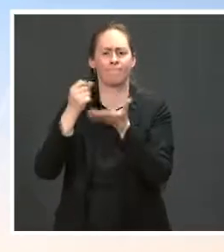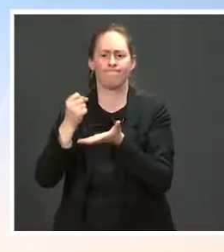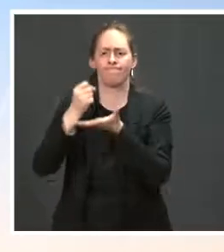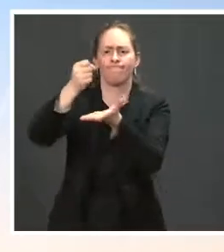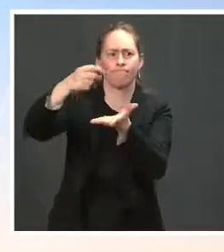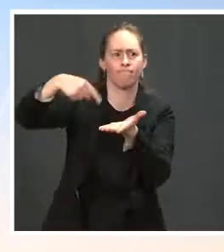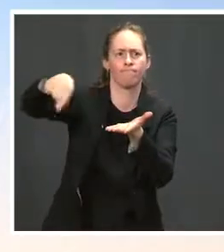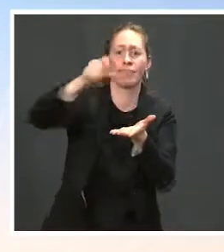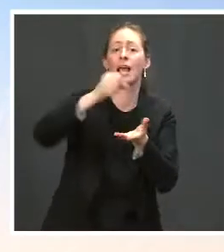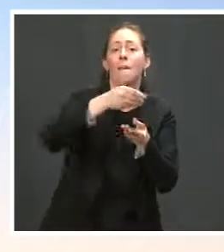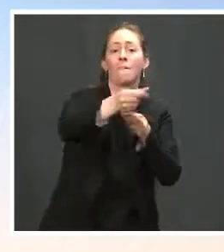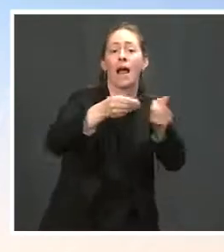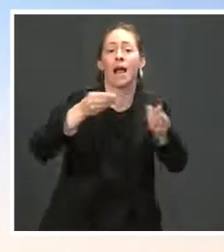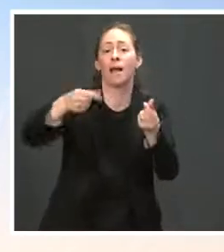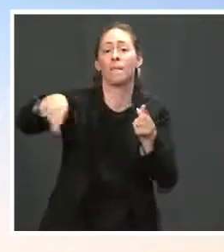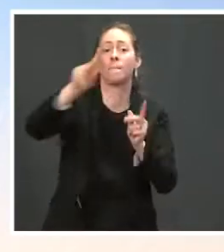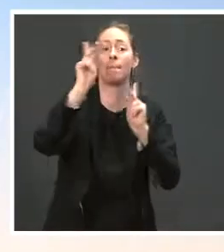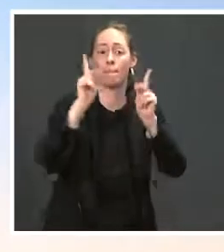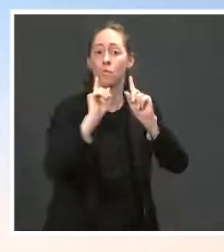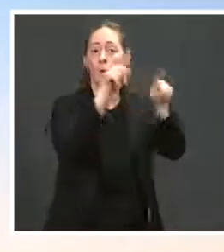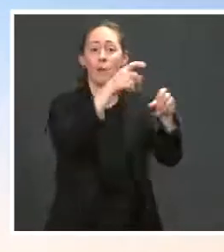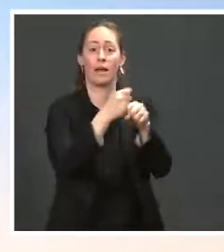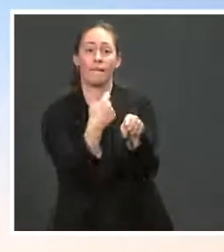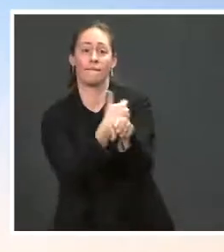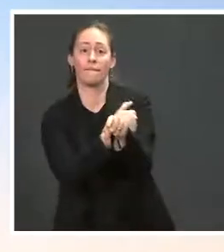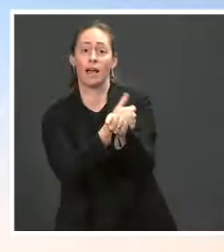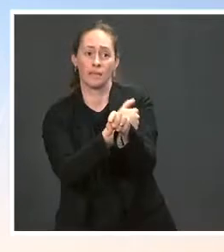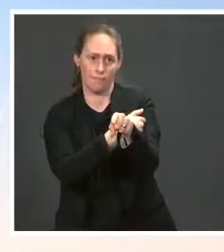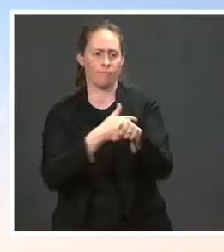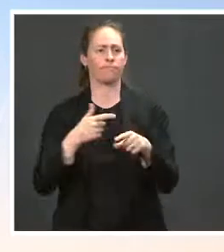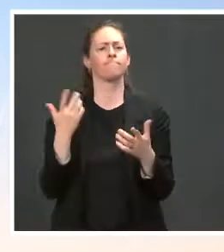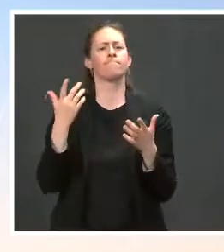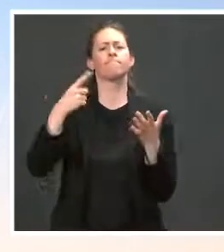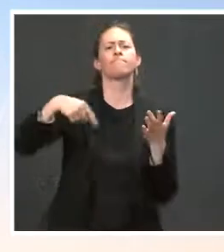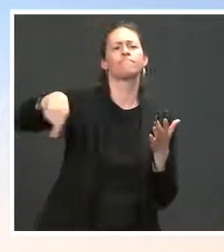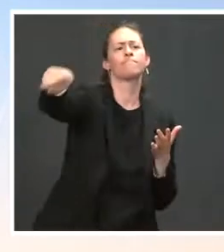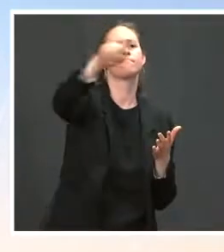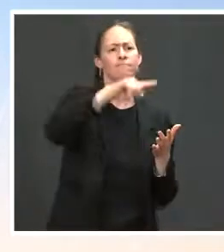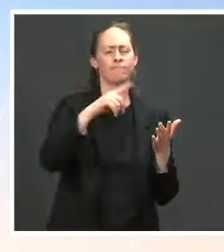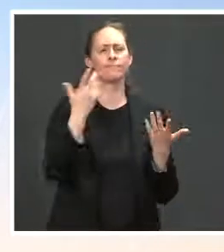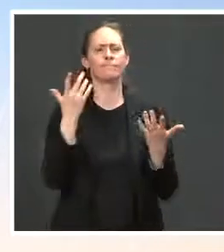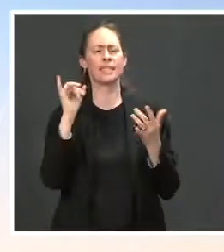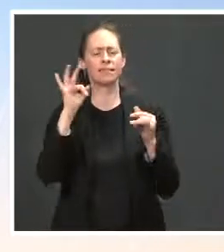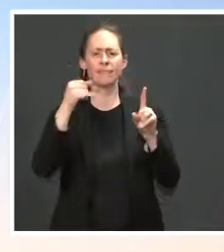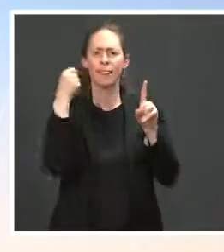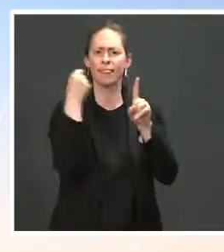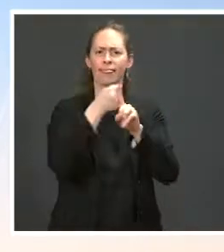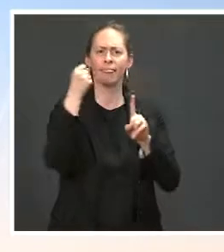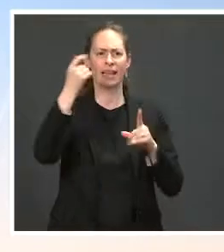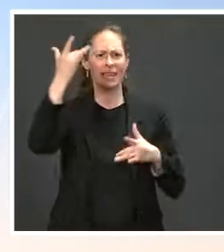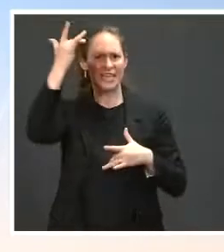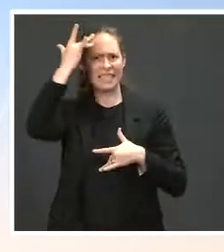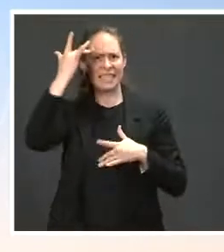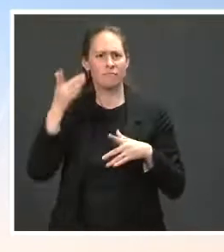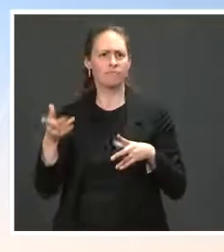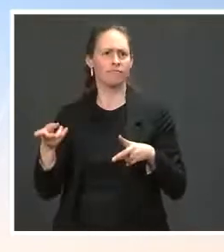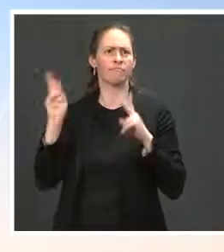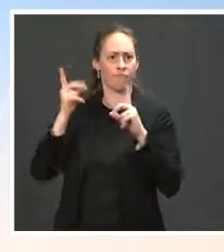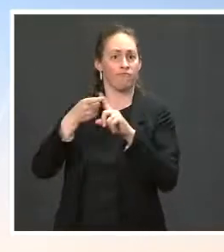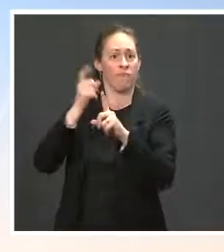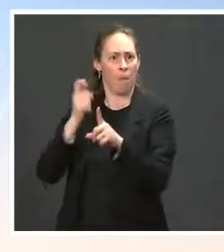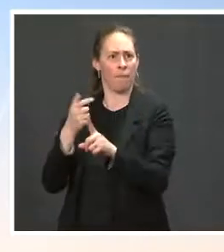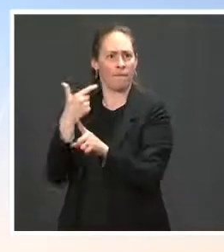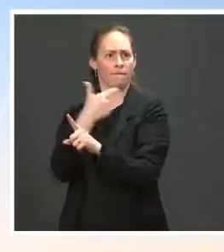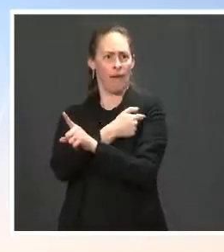get vaccinated and recover from any after effects of vaccination if needed, and a call for employers, large and small, to take